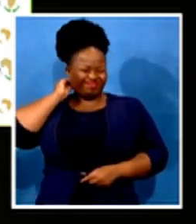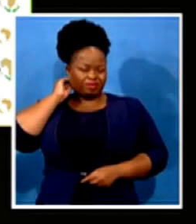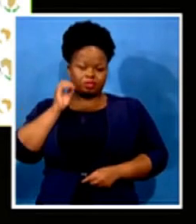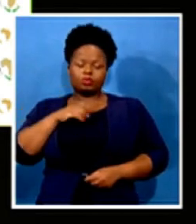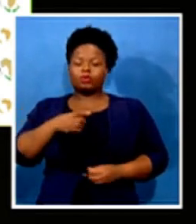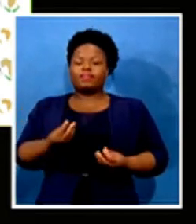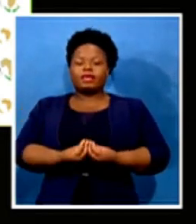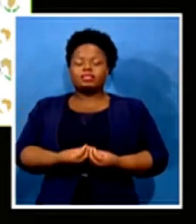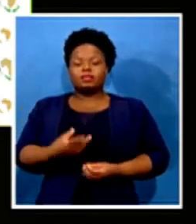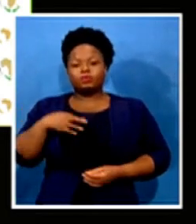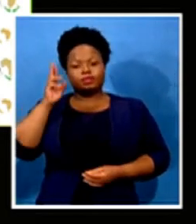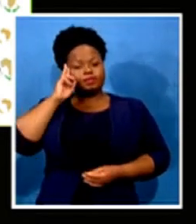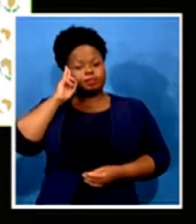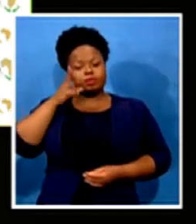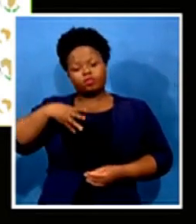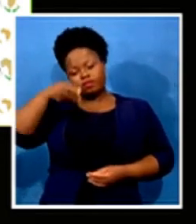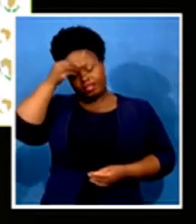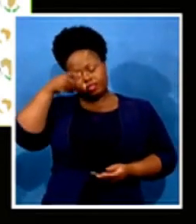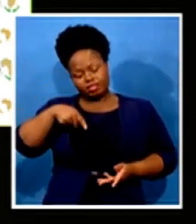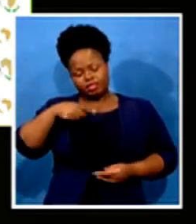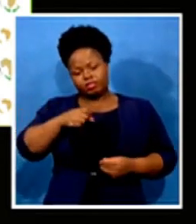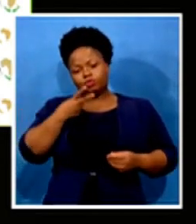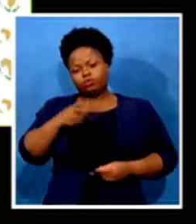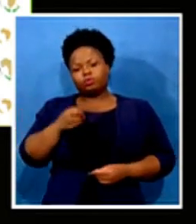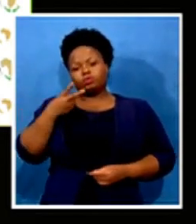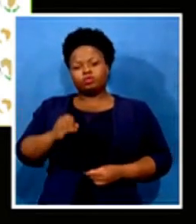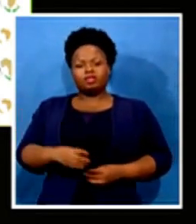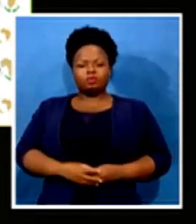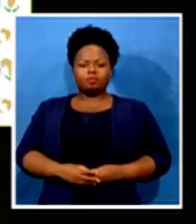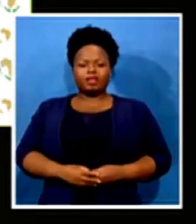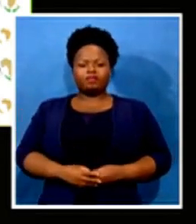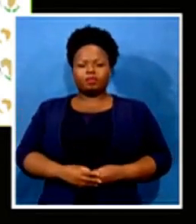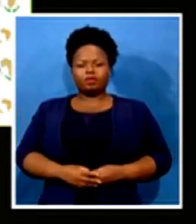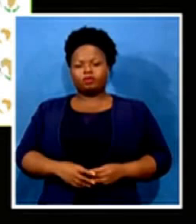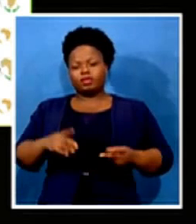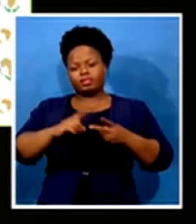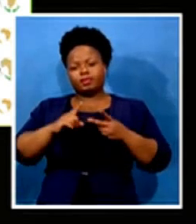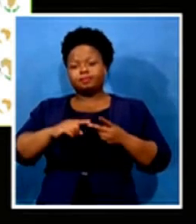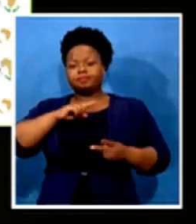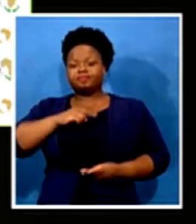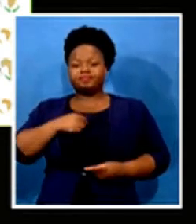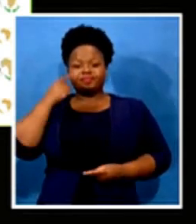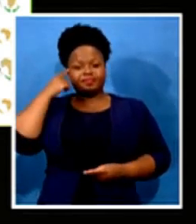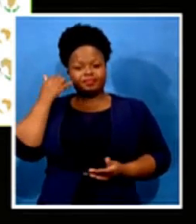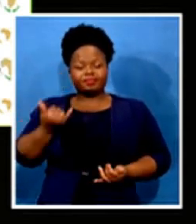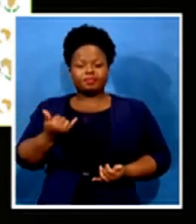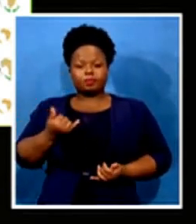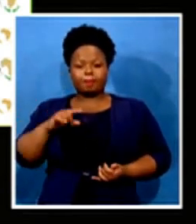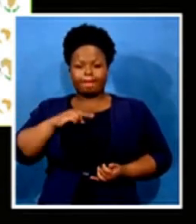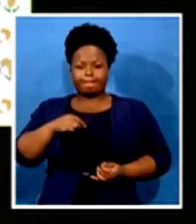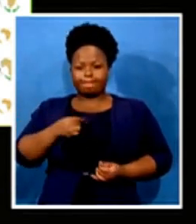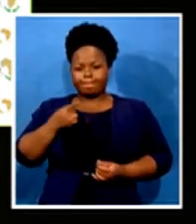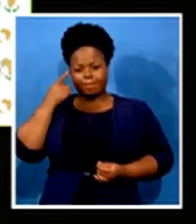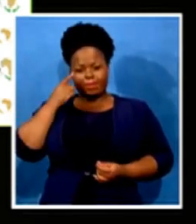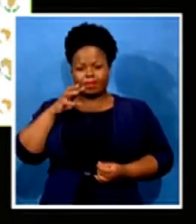2020 as we fought this pandemic. On an international scale, I think the lesson that number one that struck me